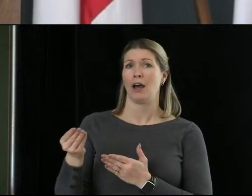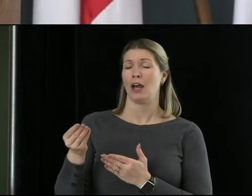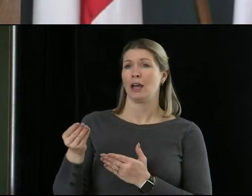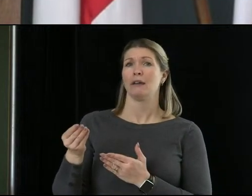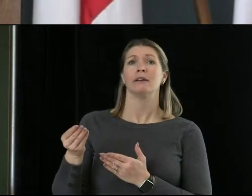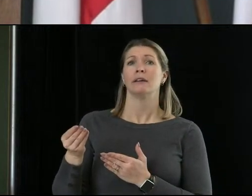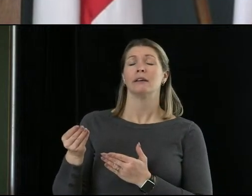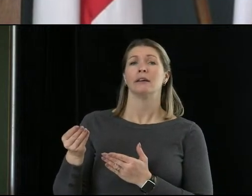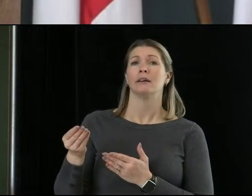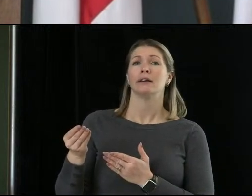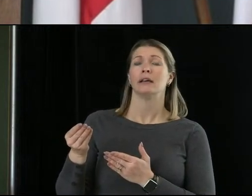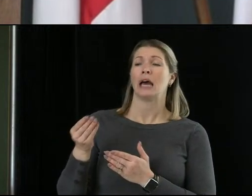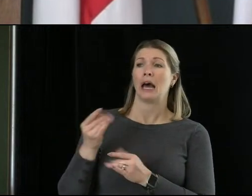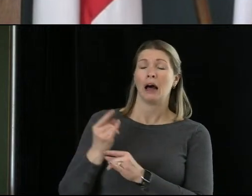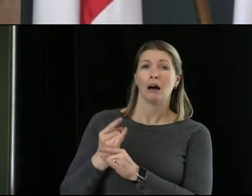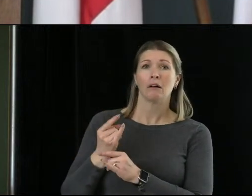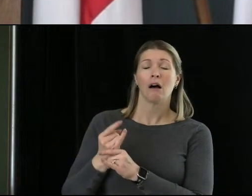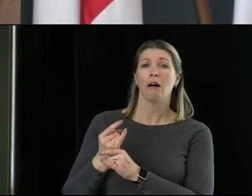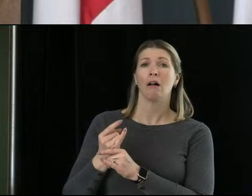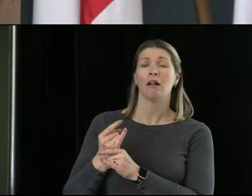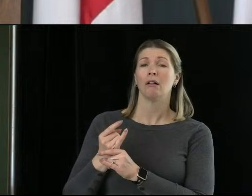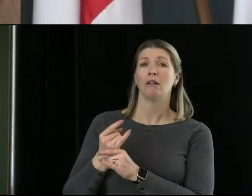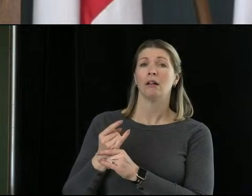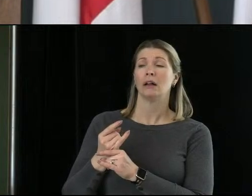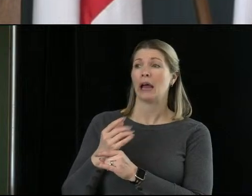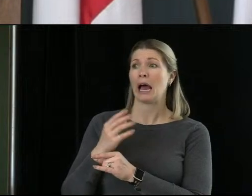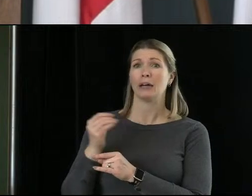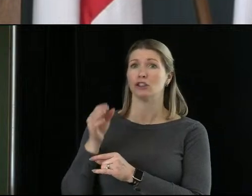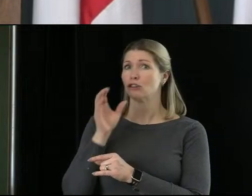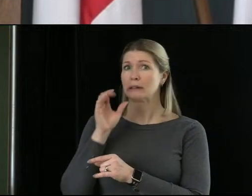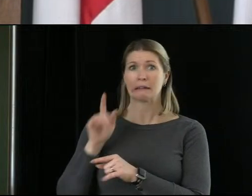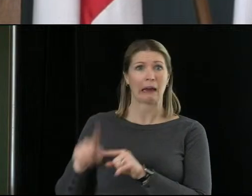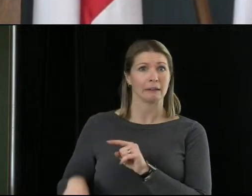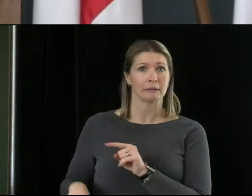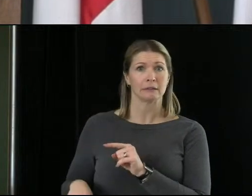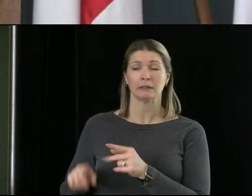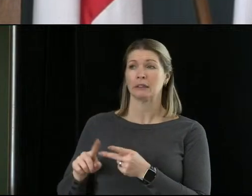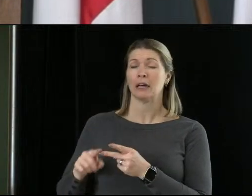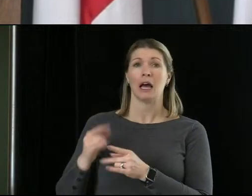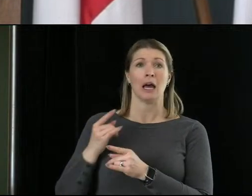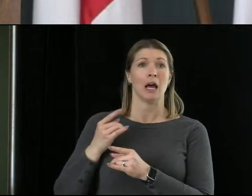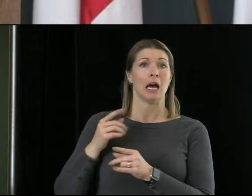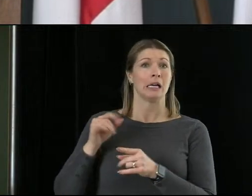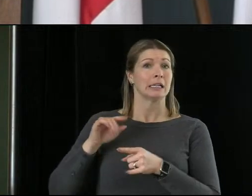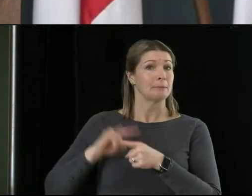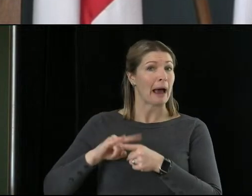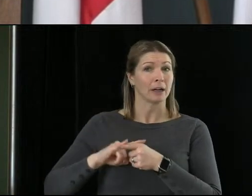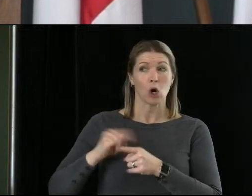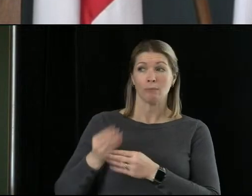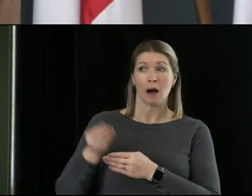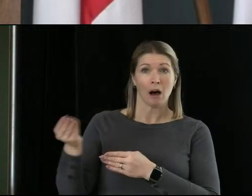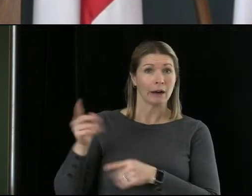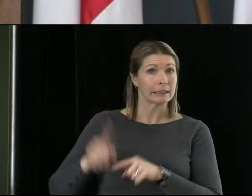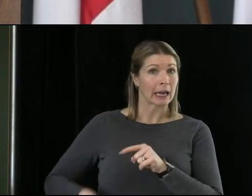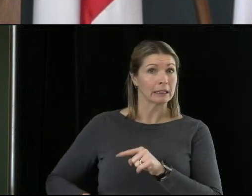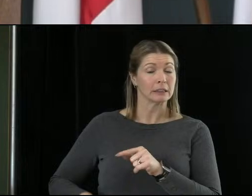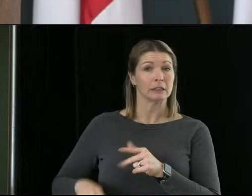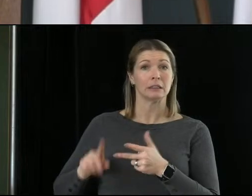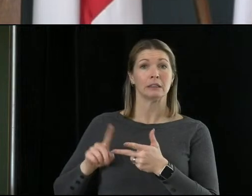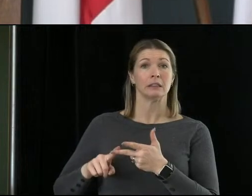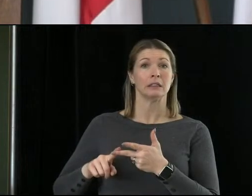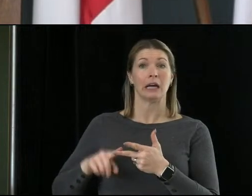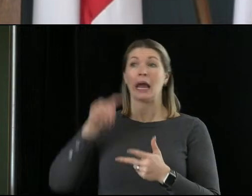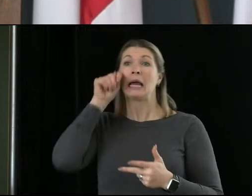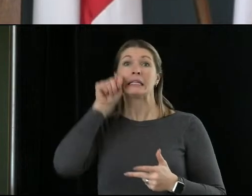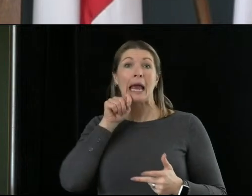and drink liquor, alcohol. You can't buy tobacco. You can't use a tanning salon.